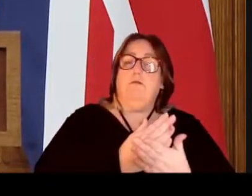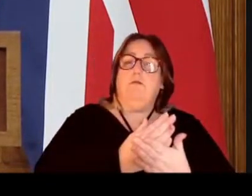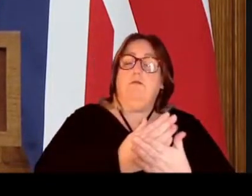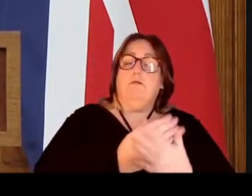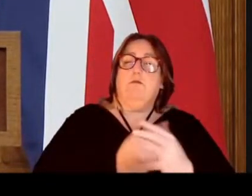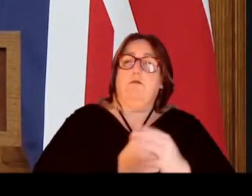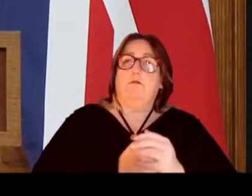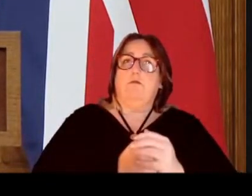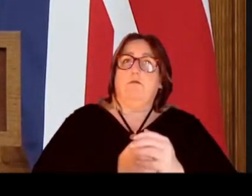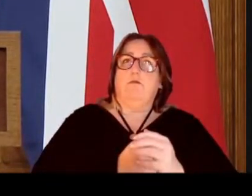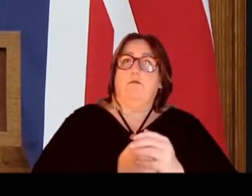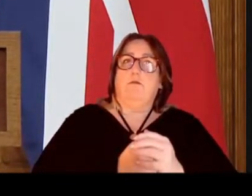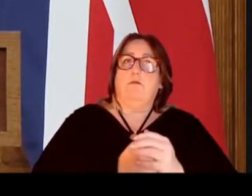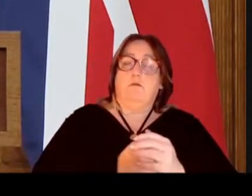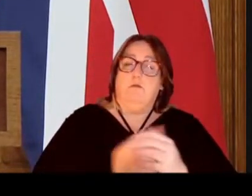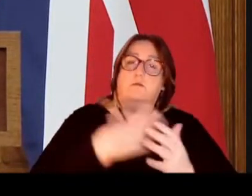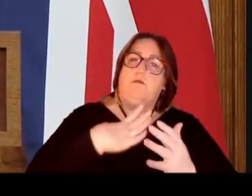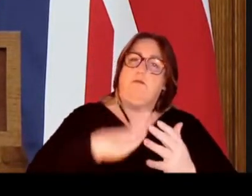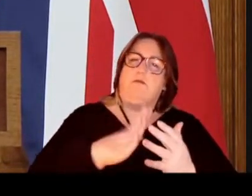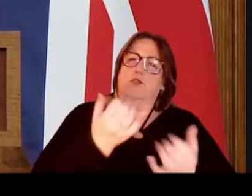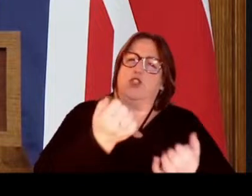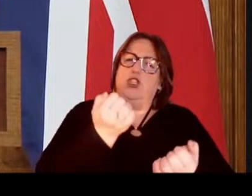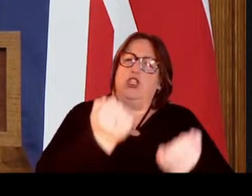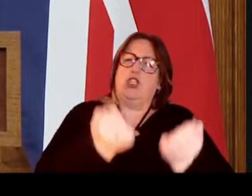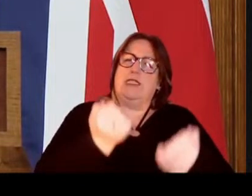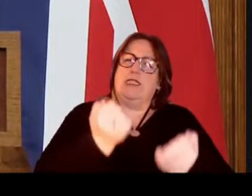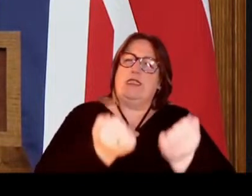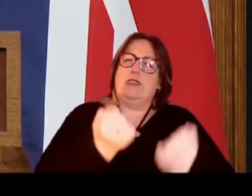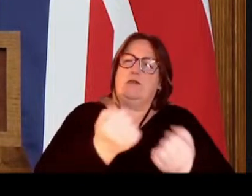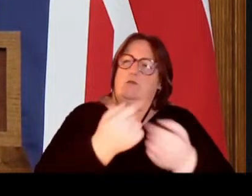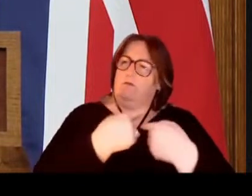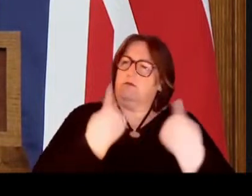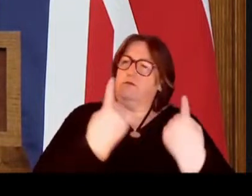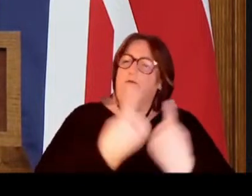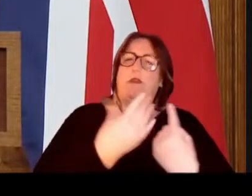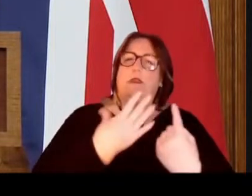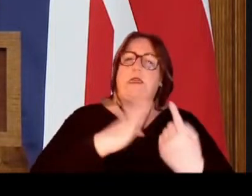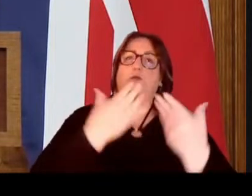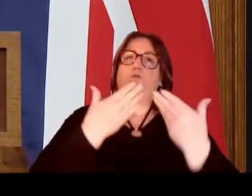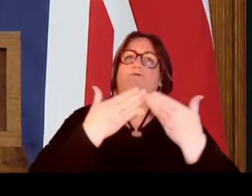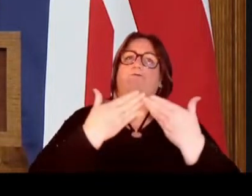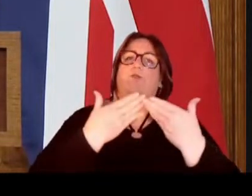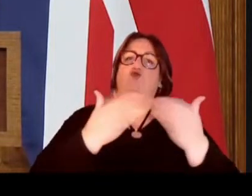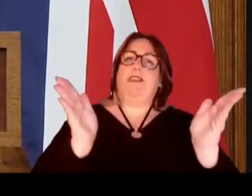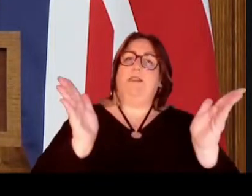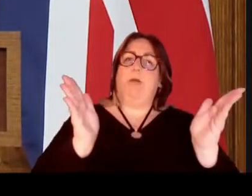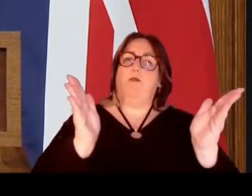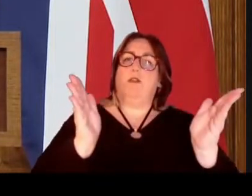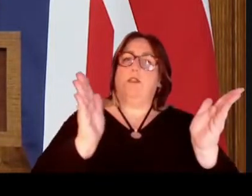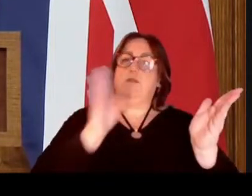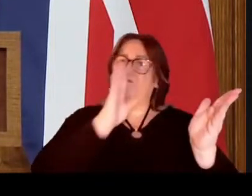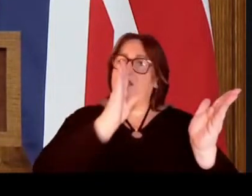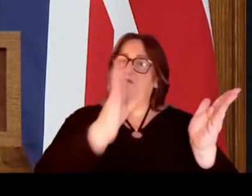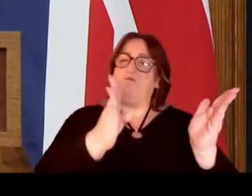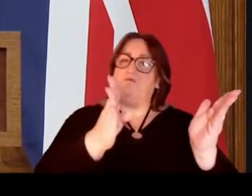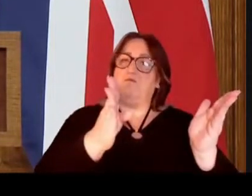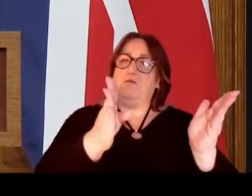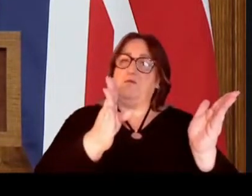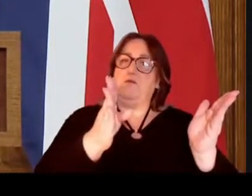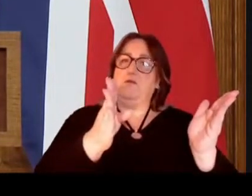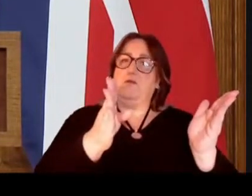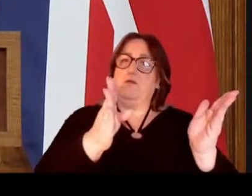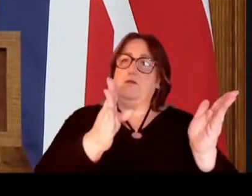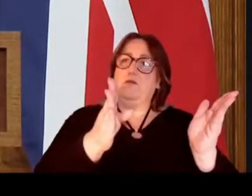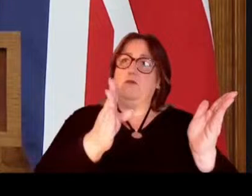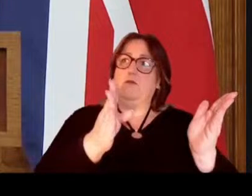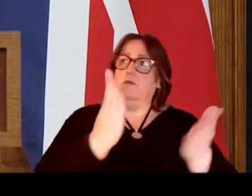transparent is not only disgraceful on its own terms, it is also the enemy of strong communities.